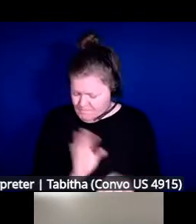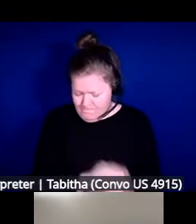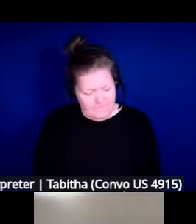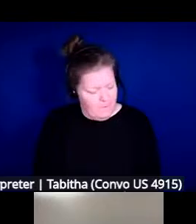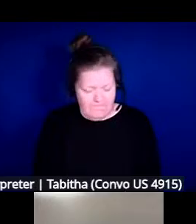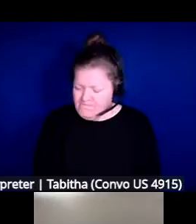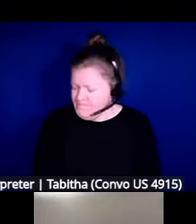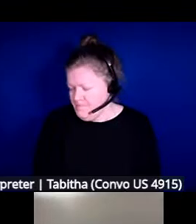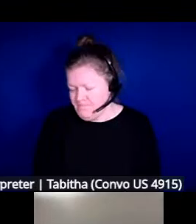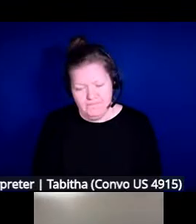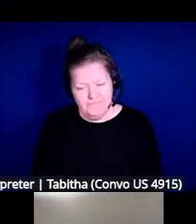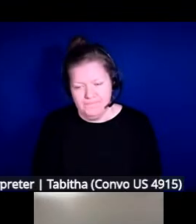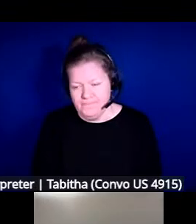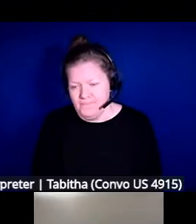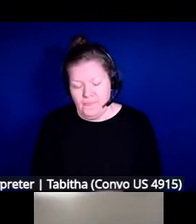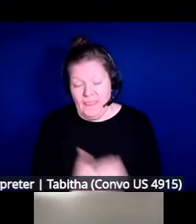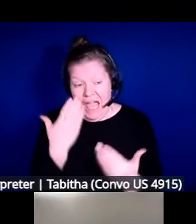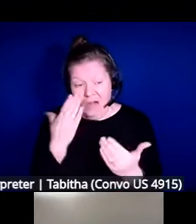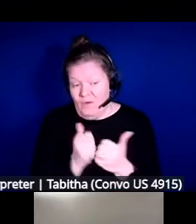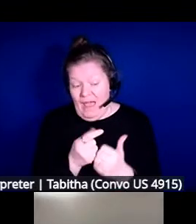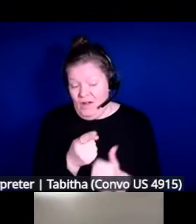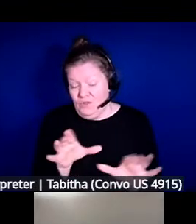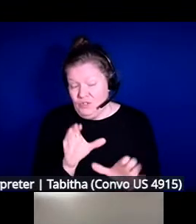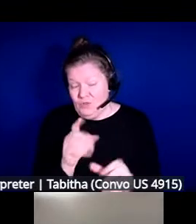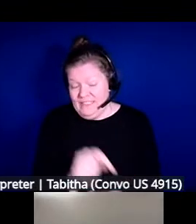uh-uh. Yeah. I don't know how you do it.